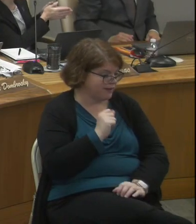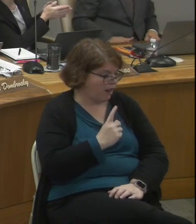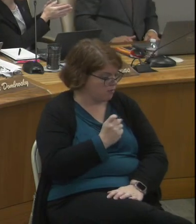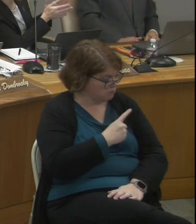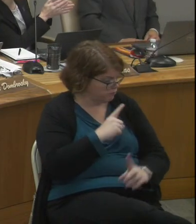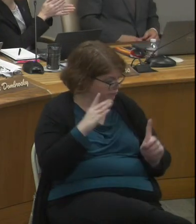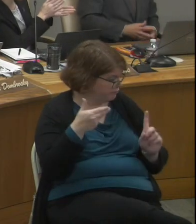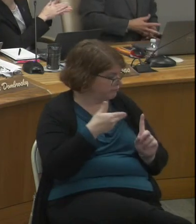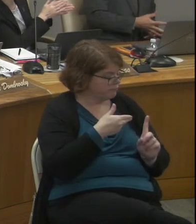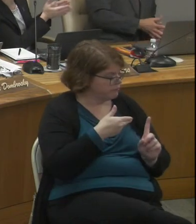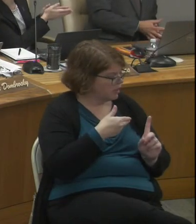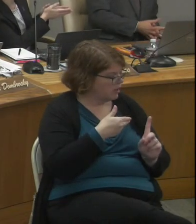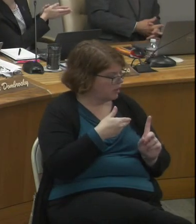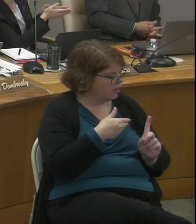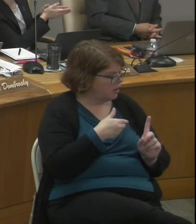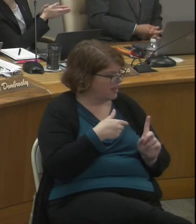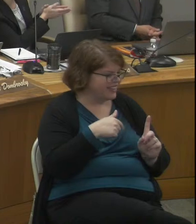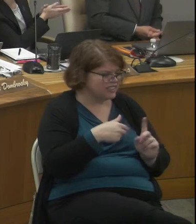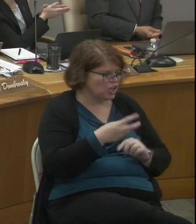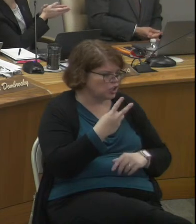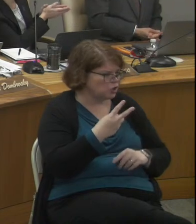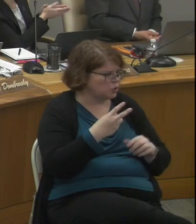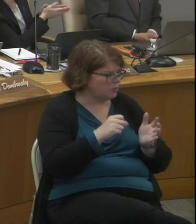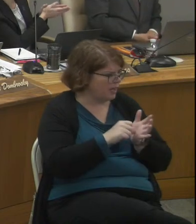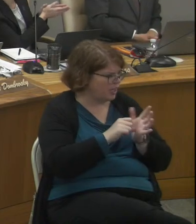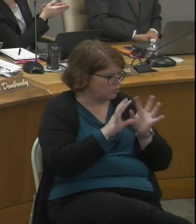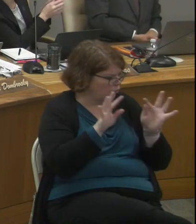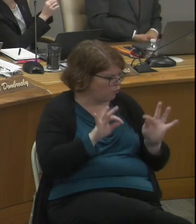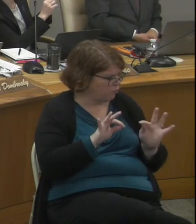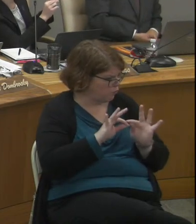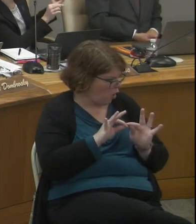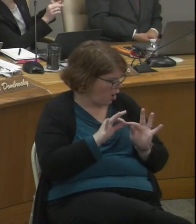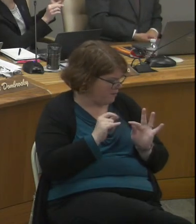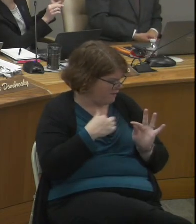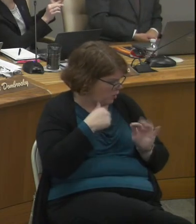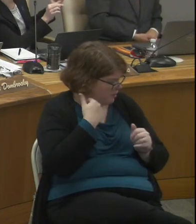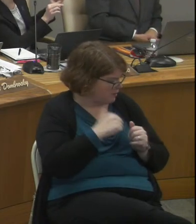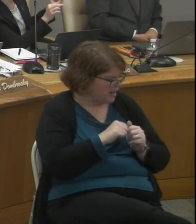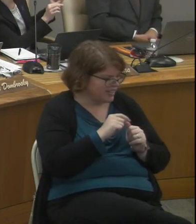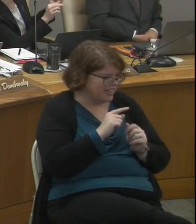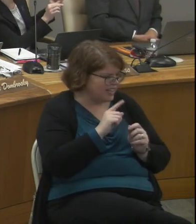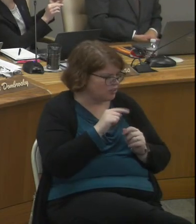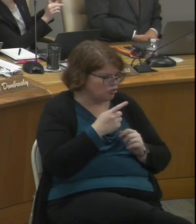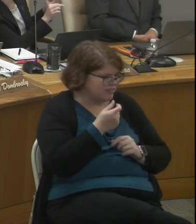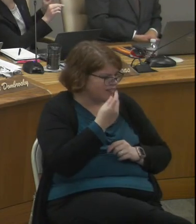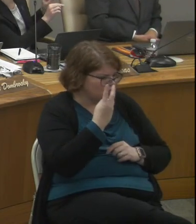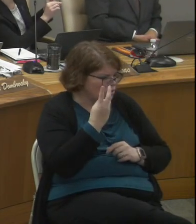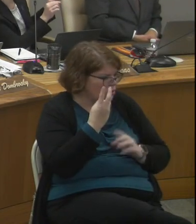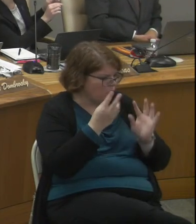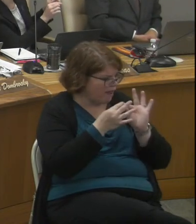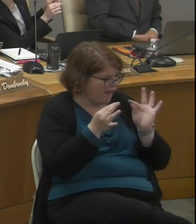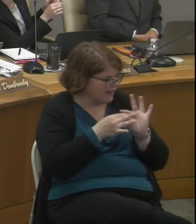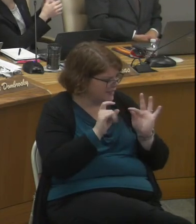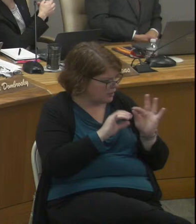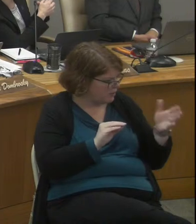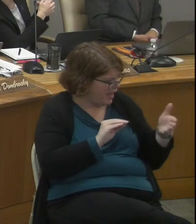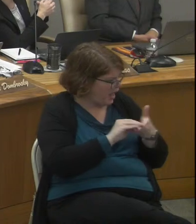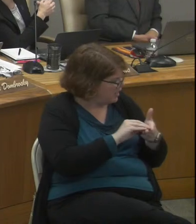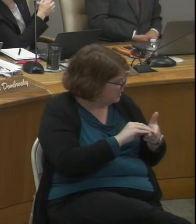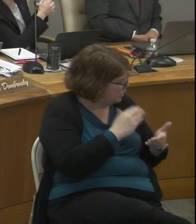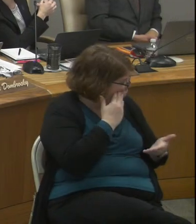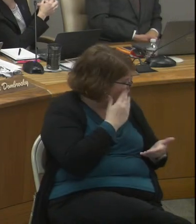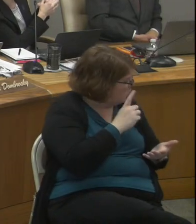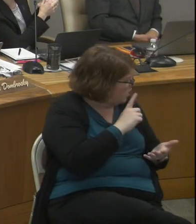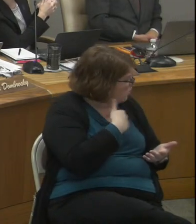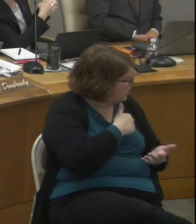do you know where this is a it's a two-page form if memory serves and it's just a couple of lines that need to be added do you know where we are